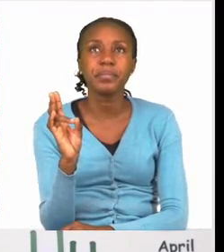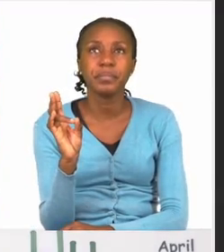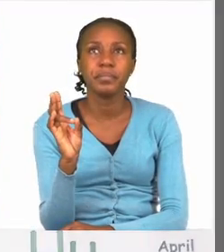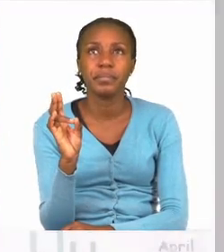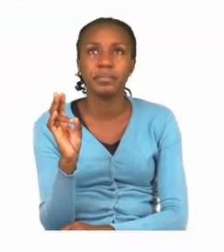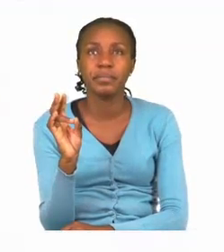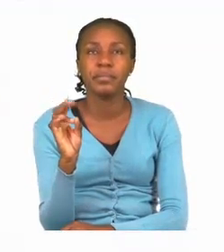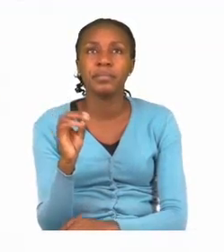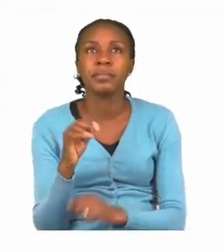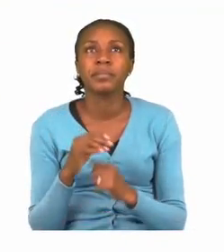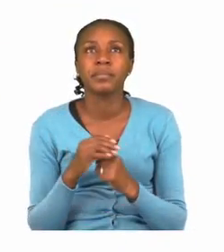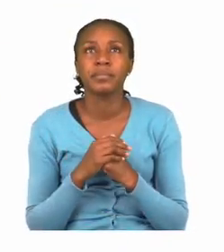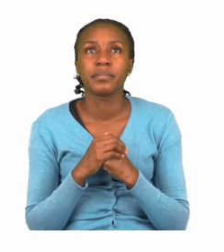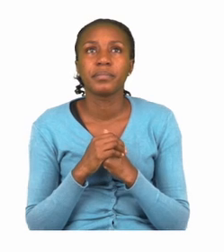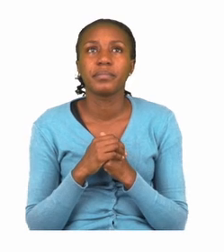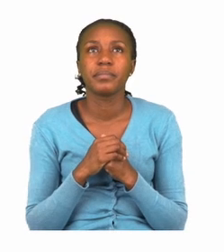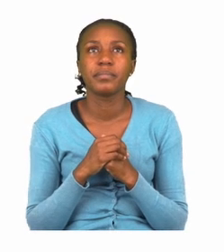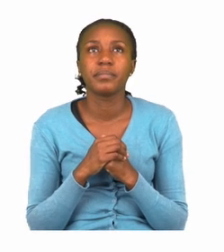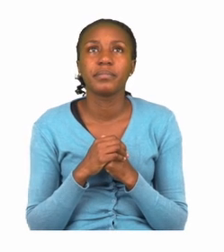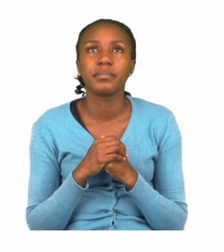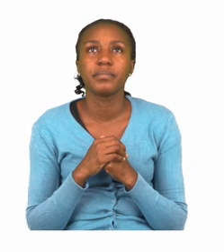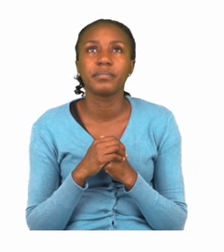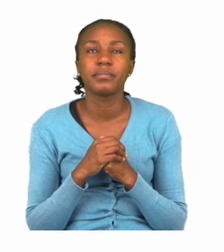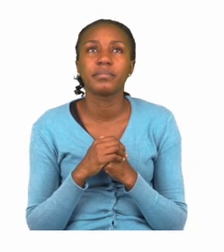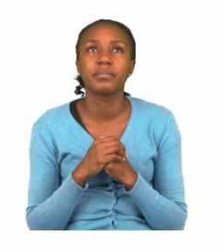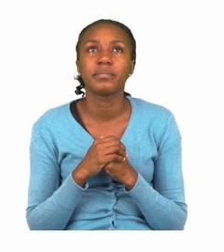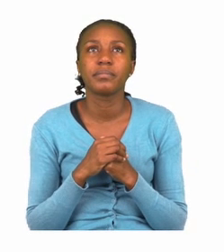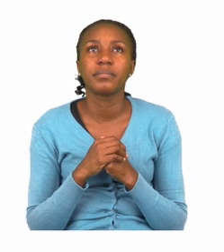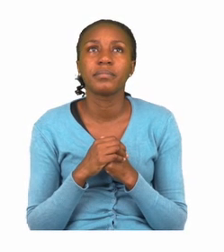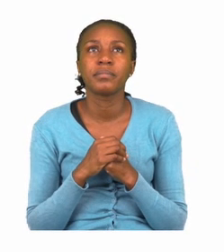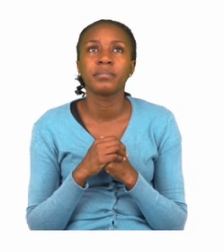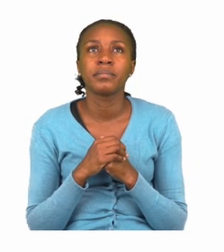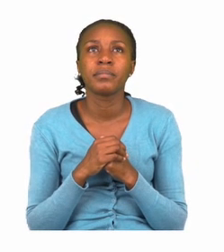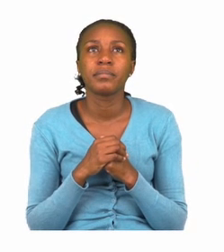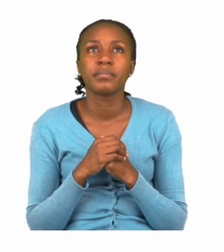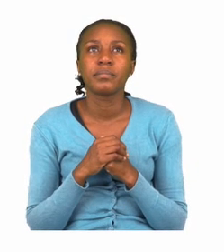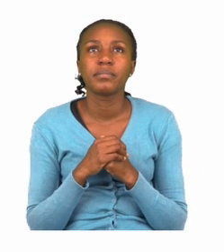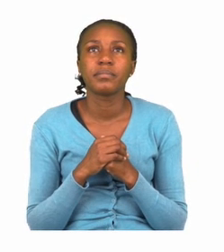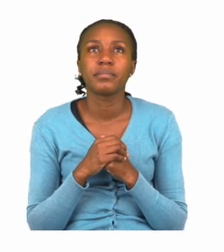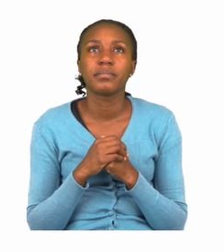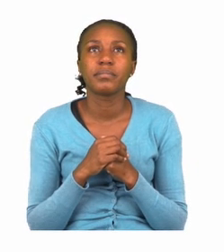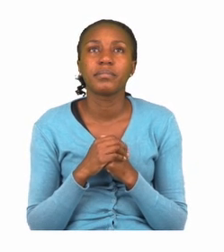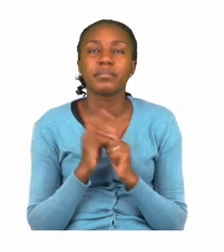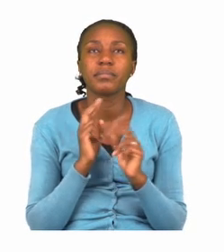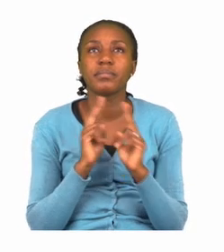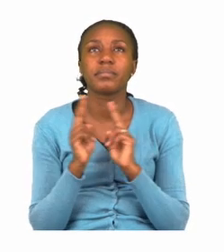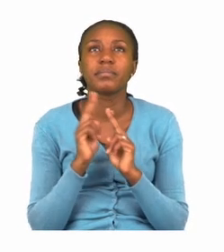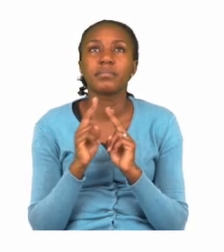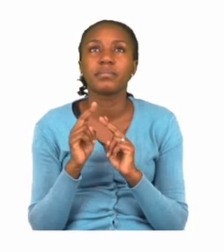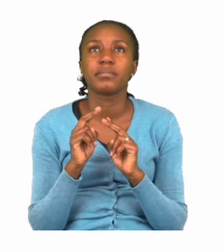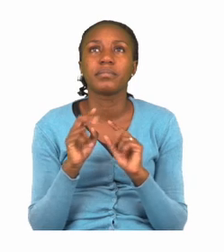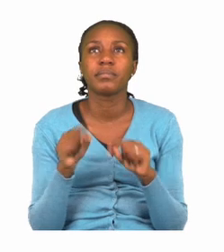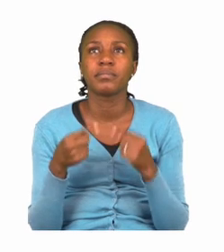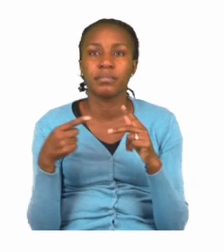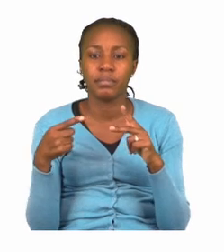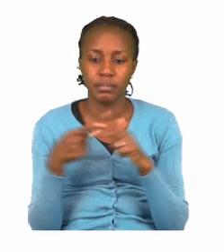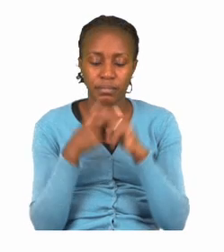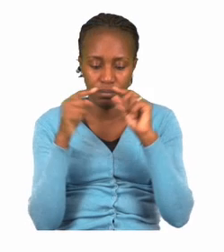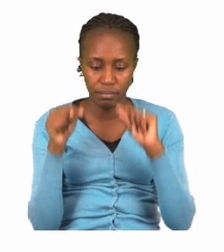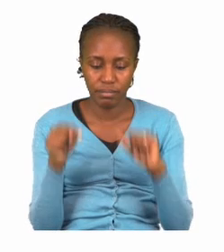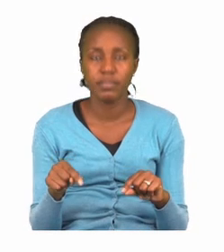see what we have to do there. Now here they talk about tenses,